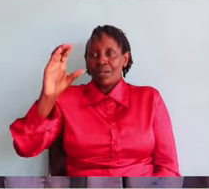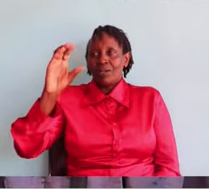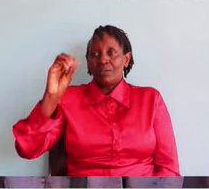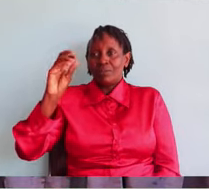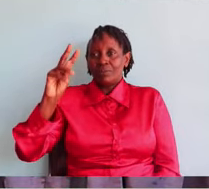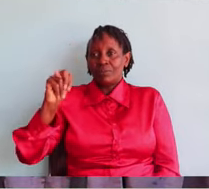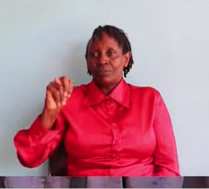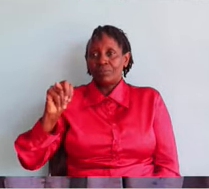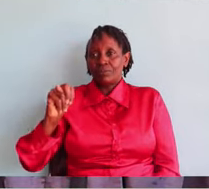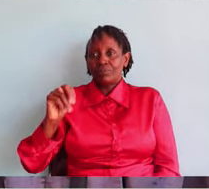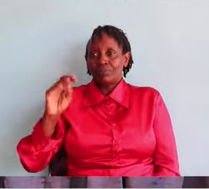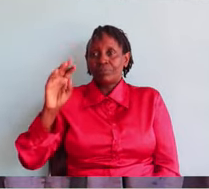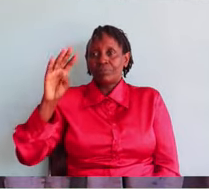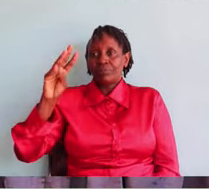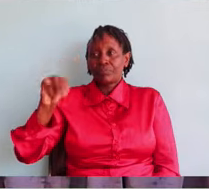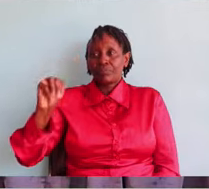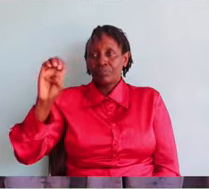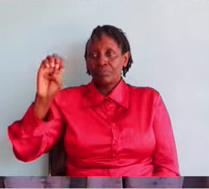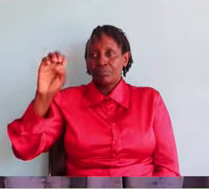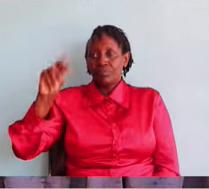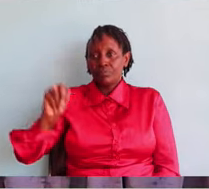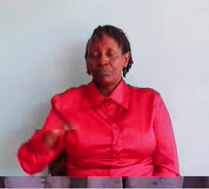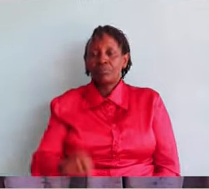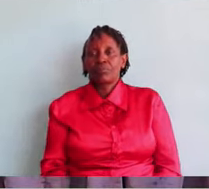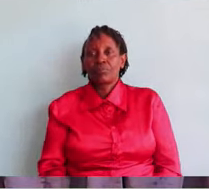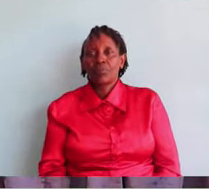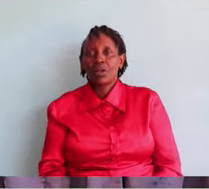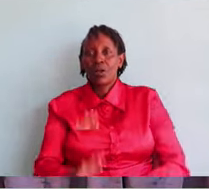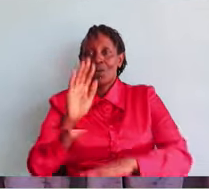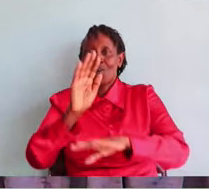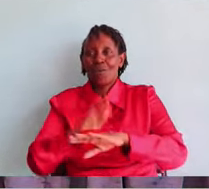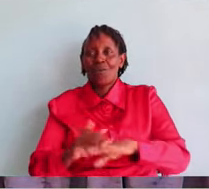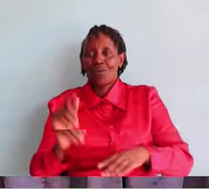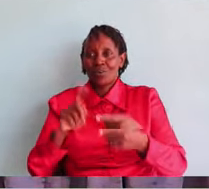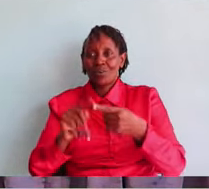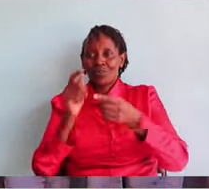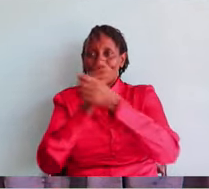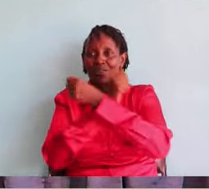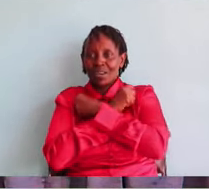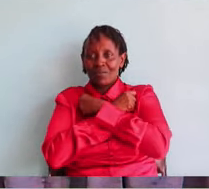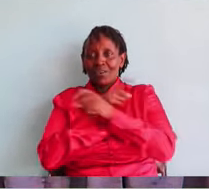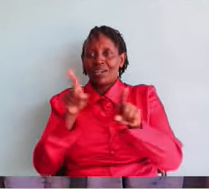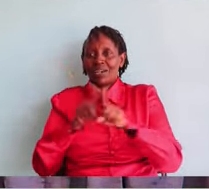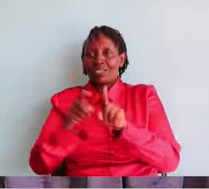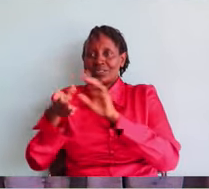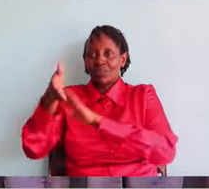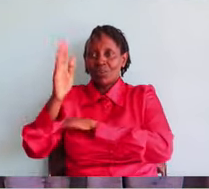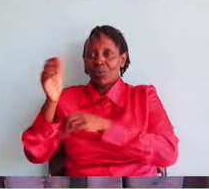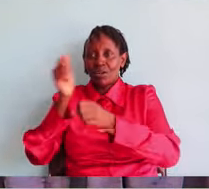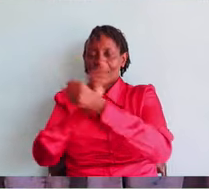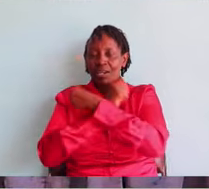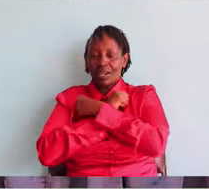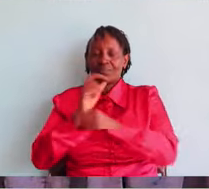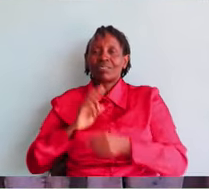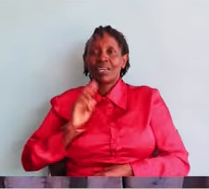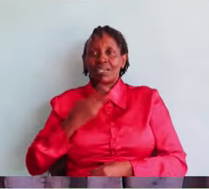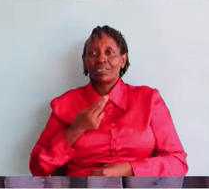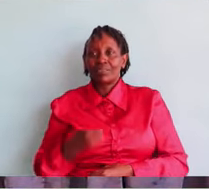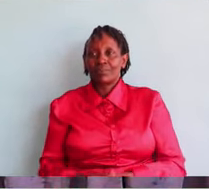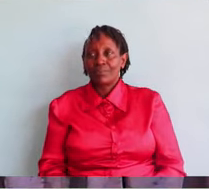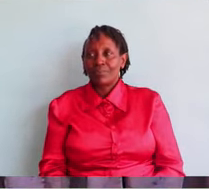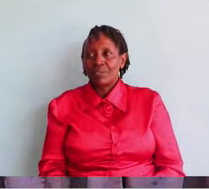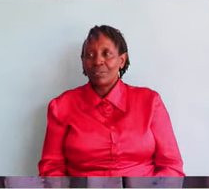But in spite of that, we are still called to love as God has loved us and as God has blessed us.